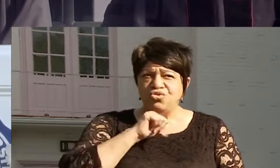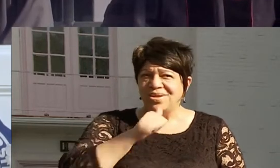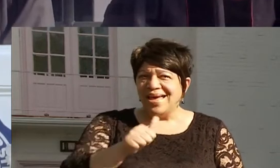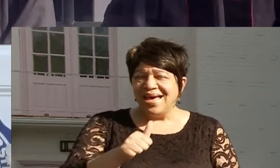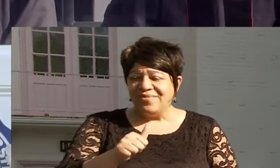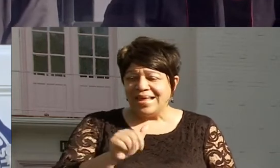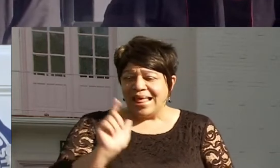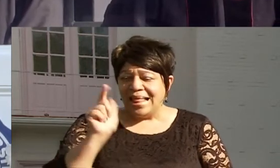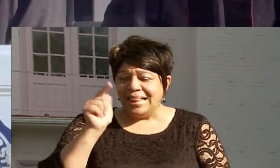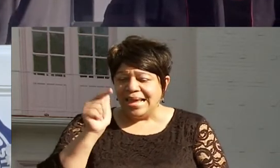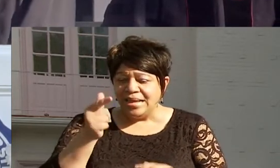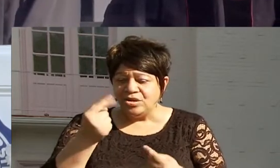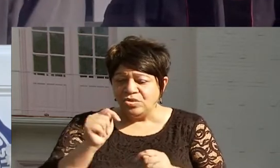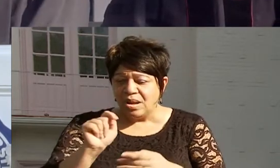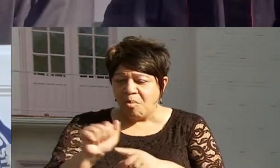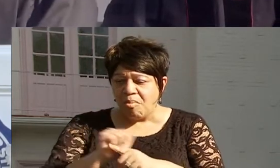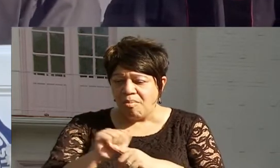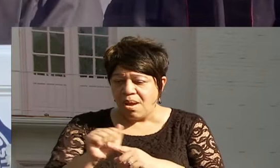ready.